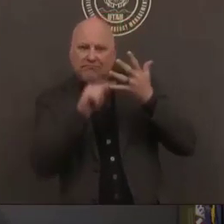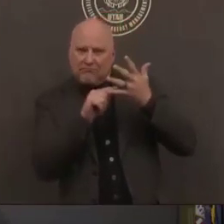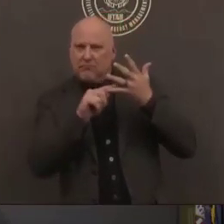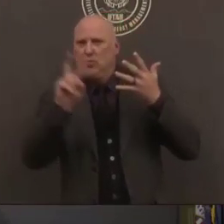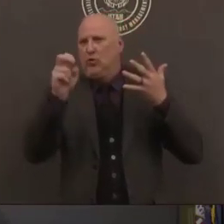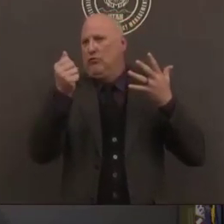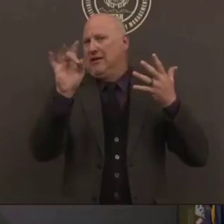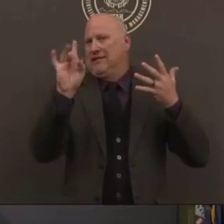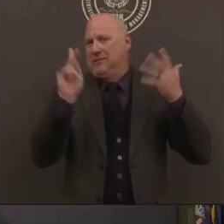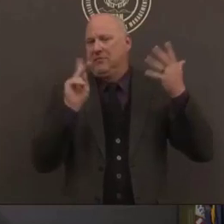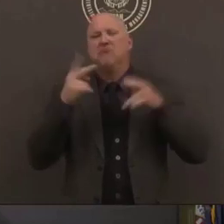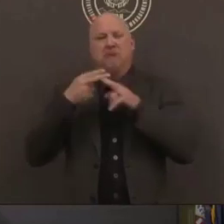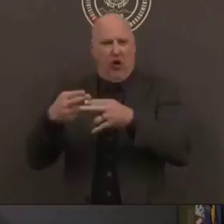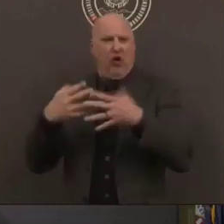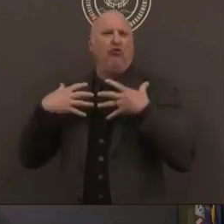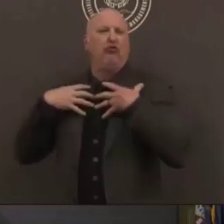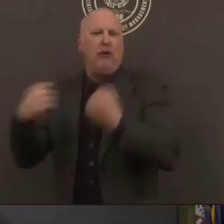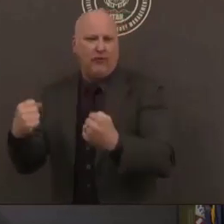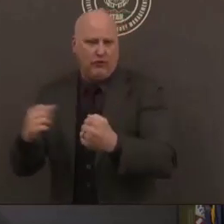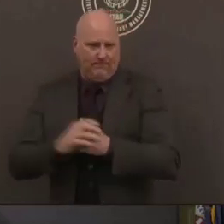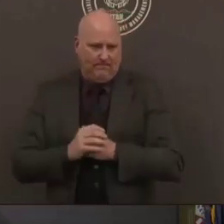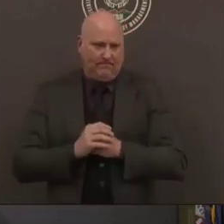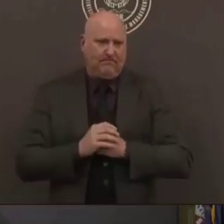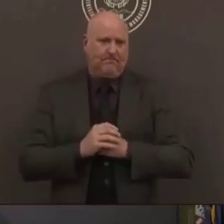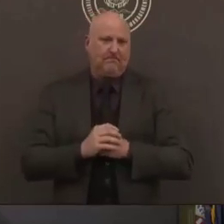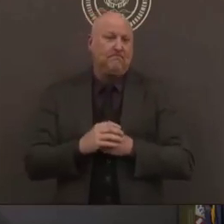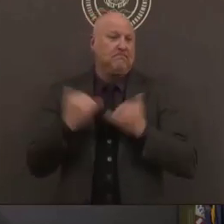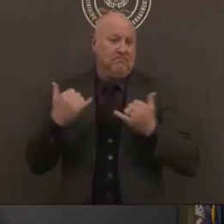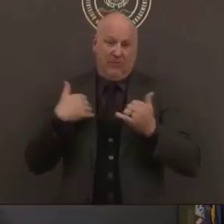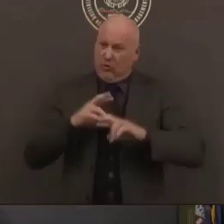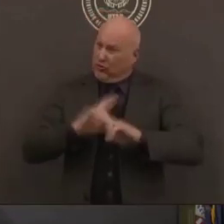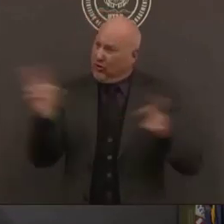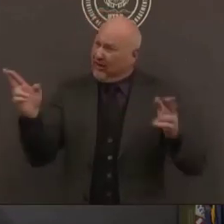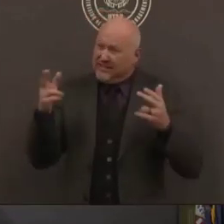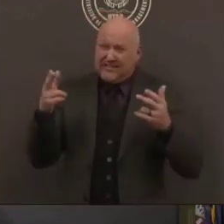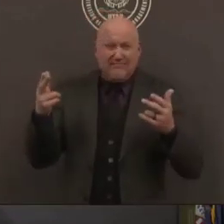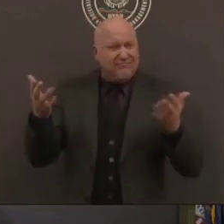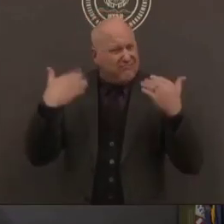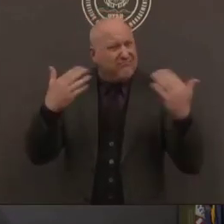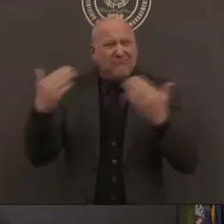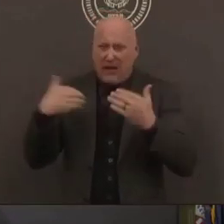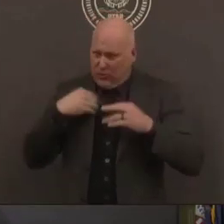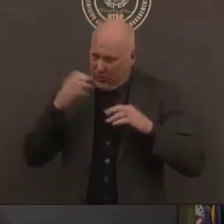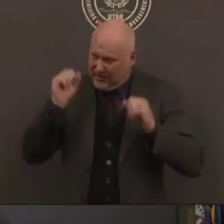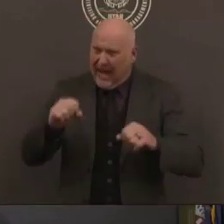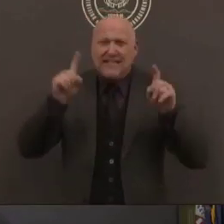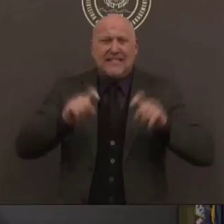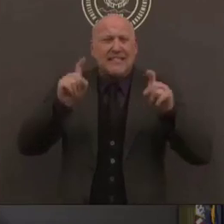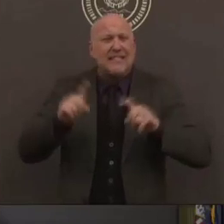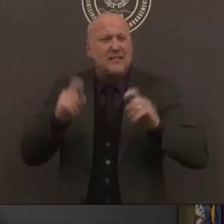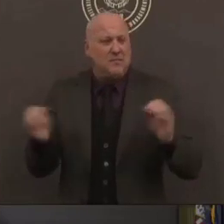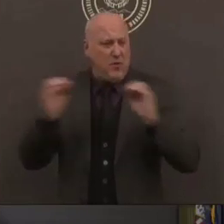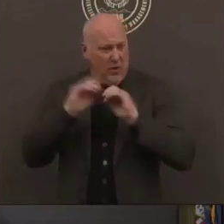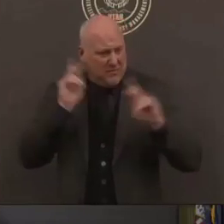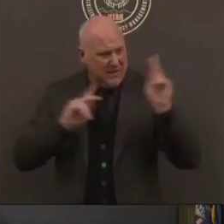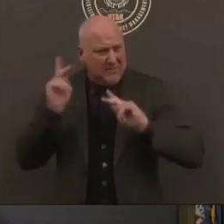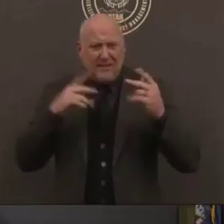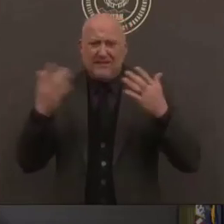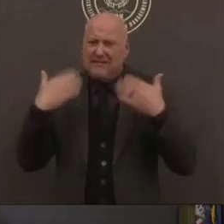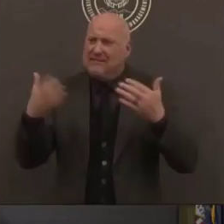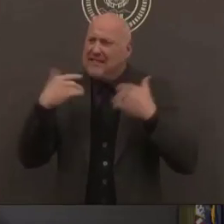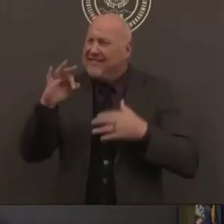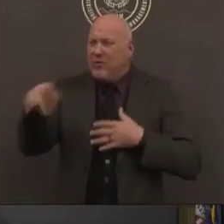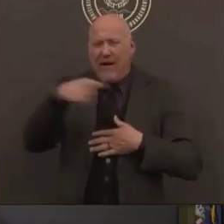we've expanded our criteria for testing. So any individual with one of 6 symptoms should get